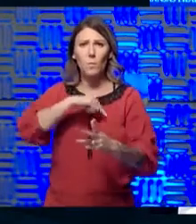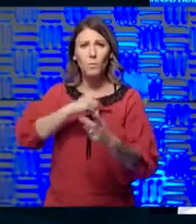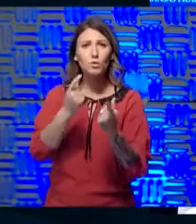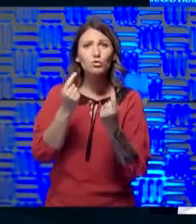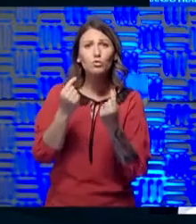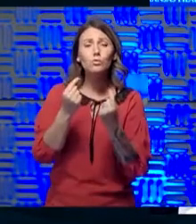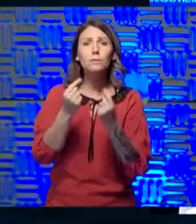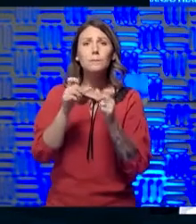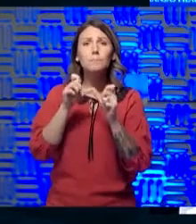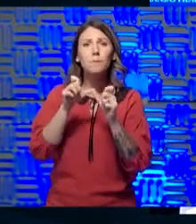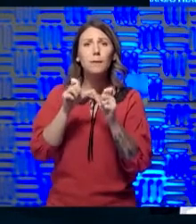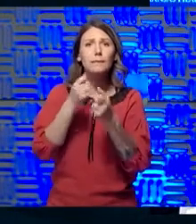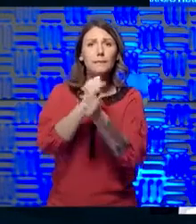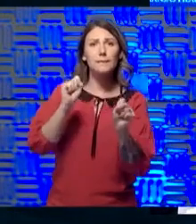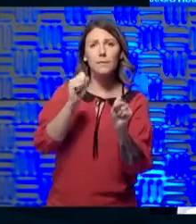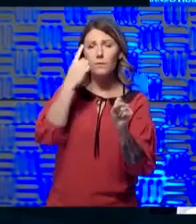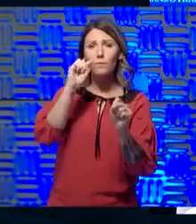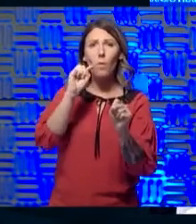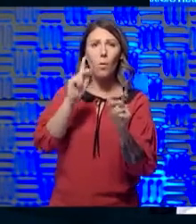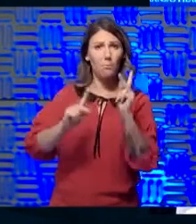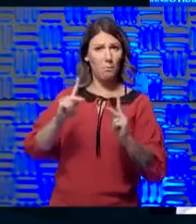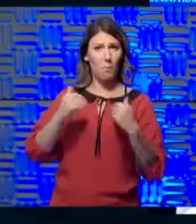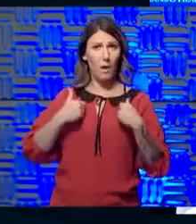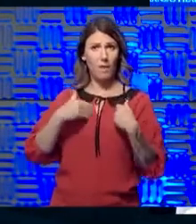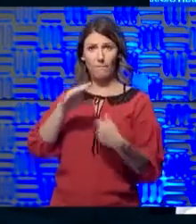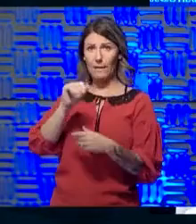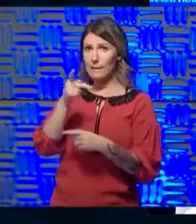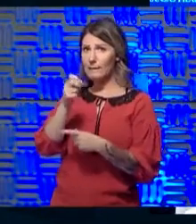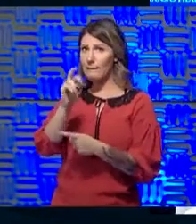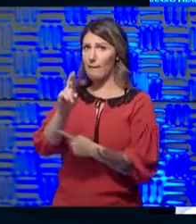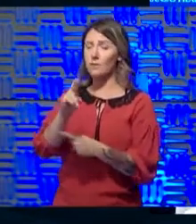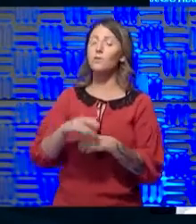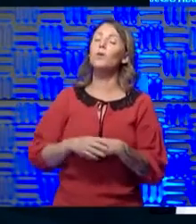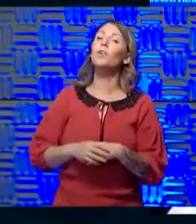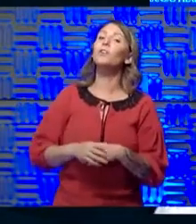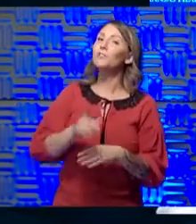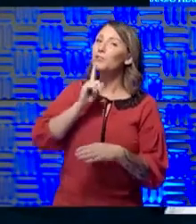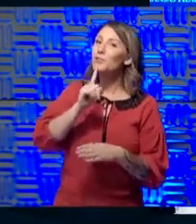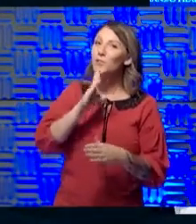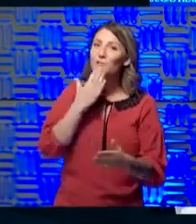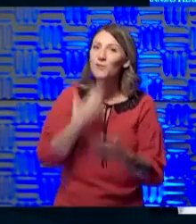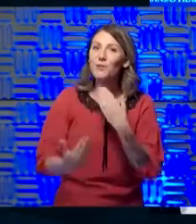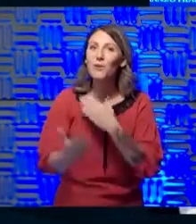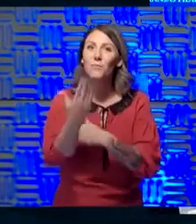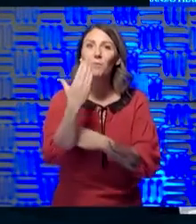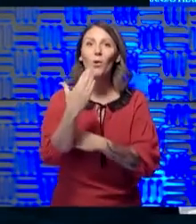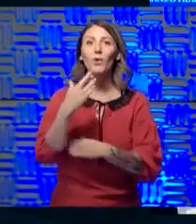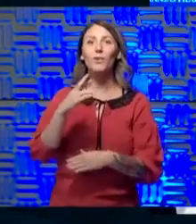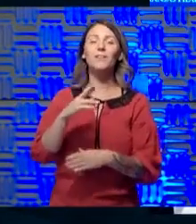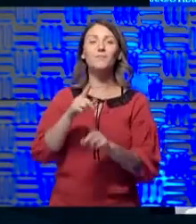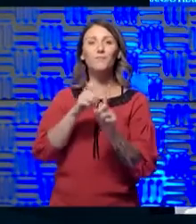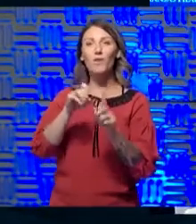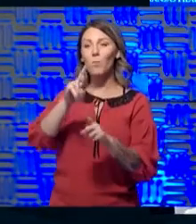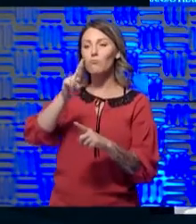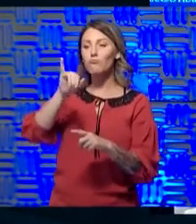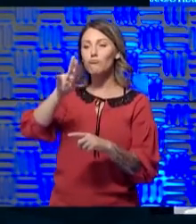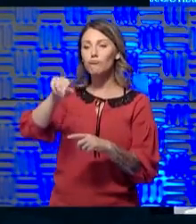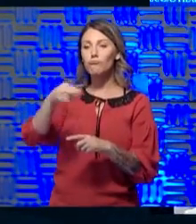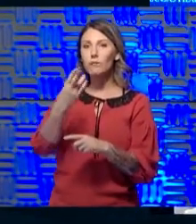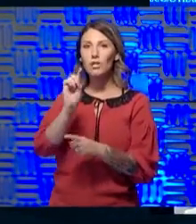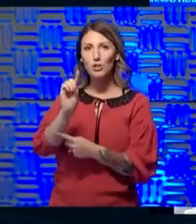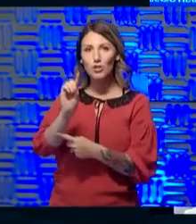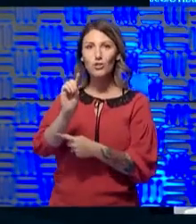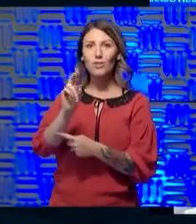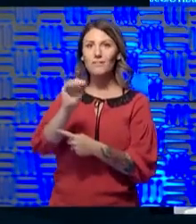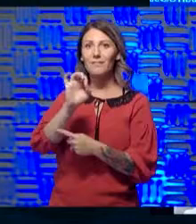people are nervous to come back to medical care. Sure. Well, welcome and good morning from the Richard and Ed Block Cancer Care Pavilion, and thank